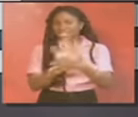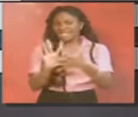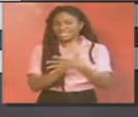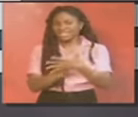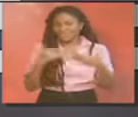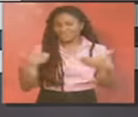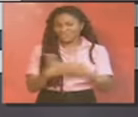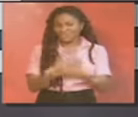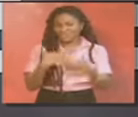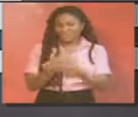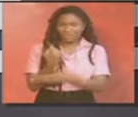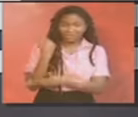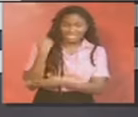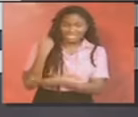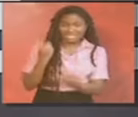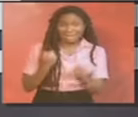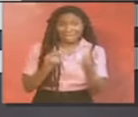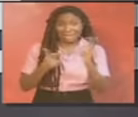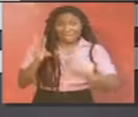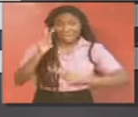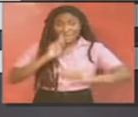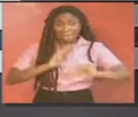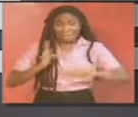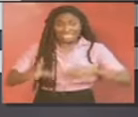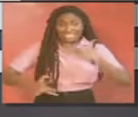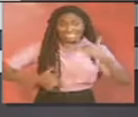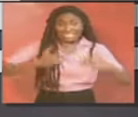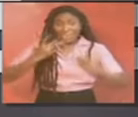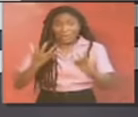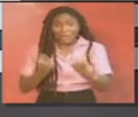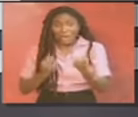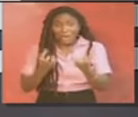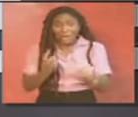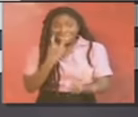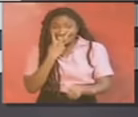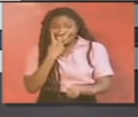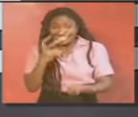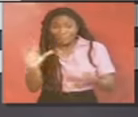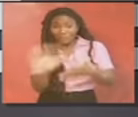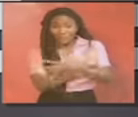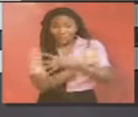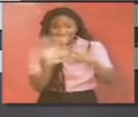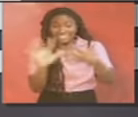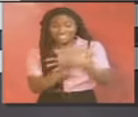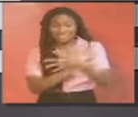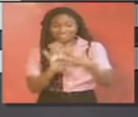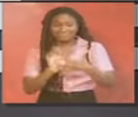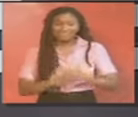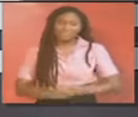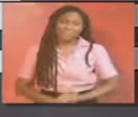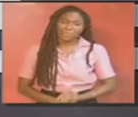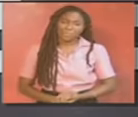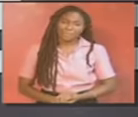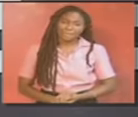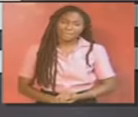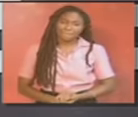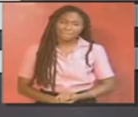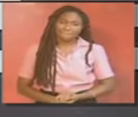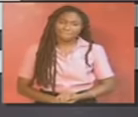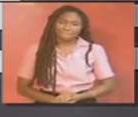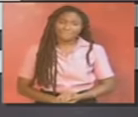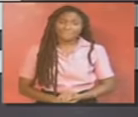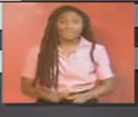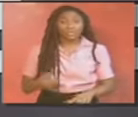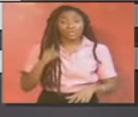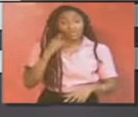and persons were quite excited to see it on the day of release. Now, something like this, you can